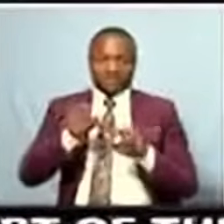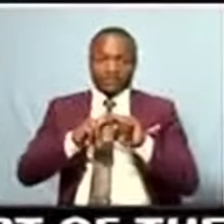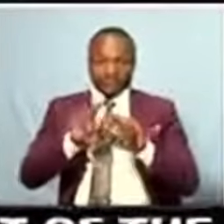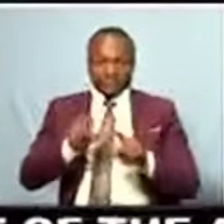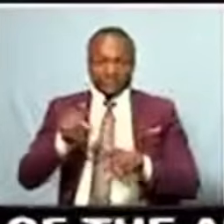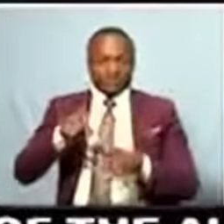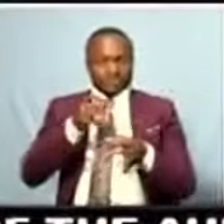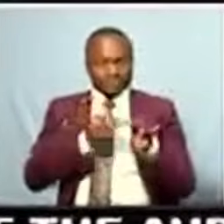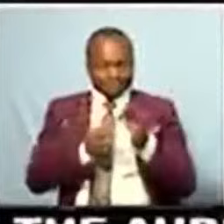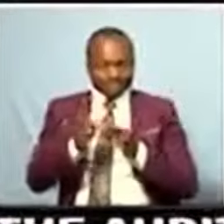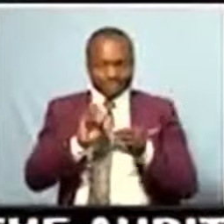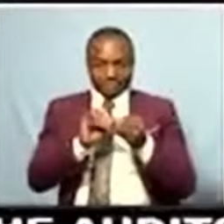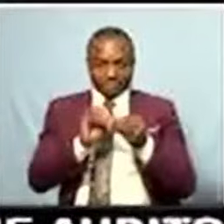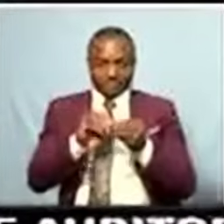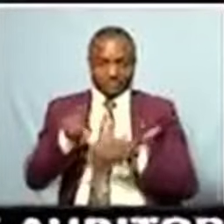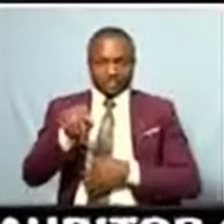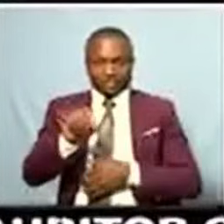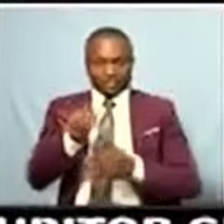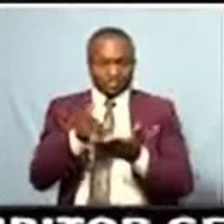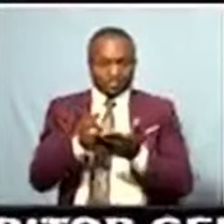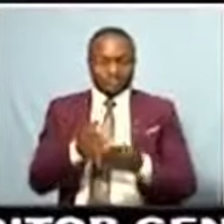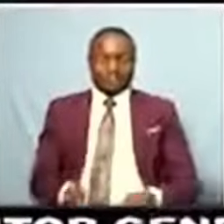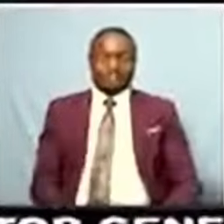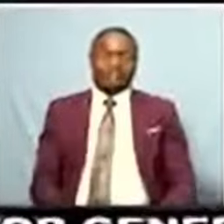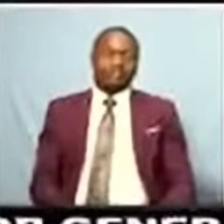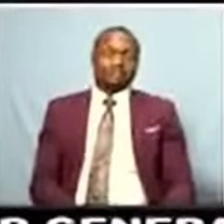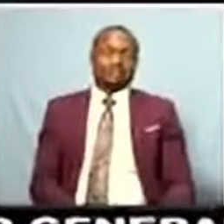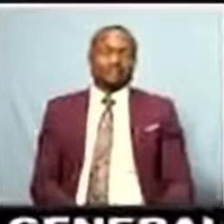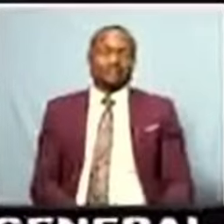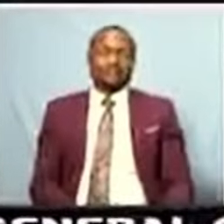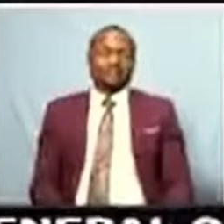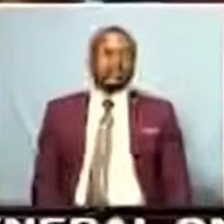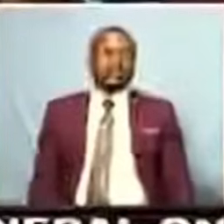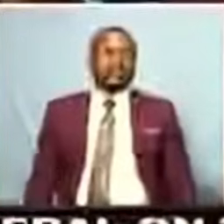more clarification from the PS on this one. Thank you.